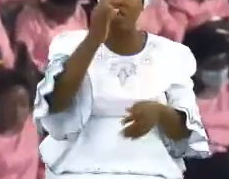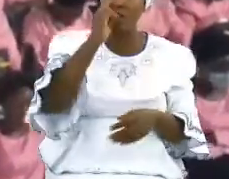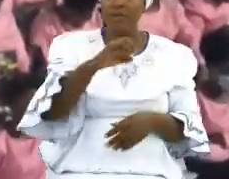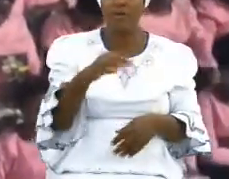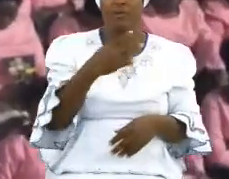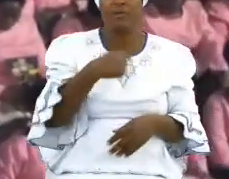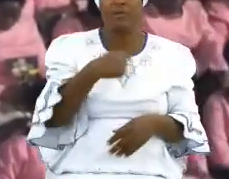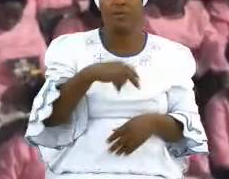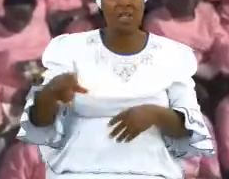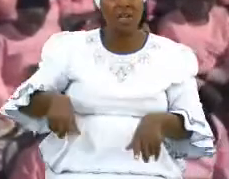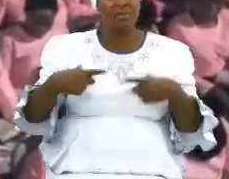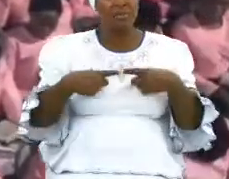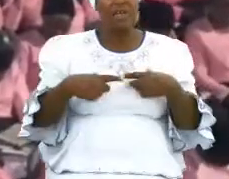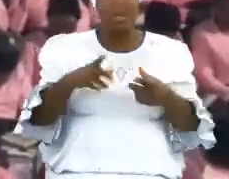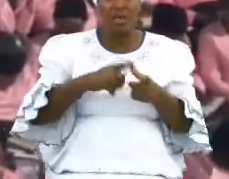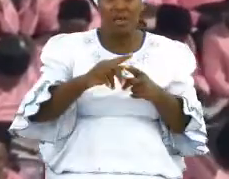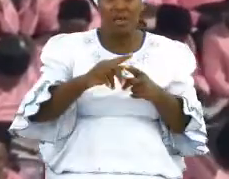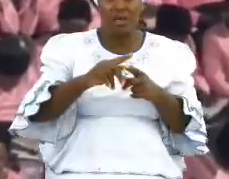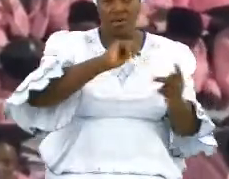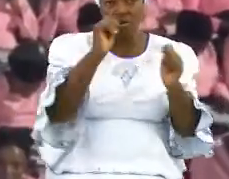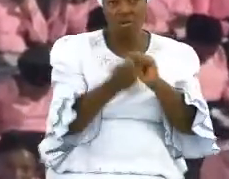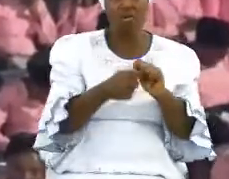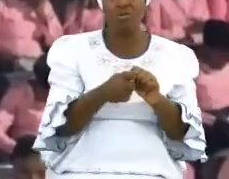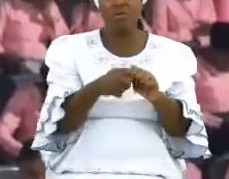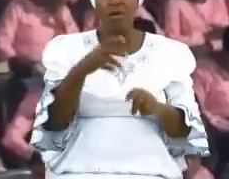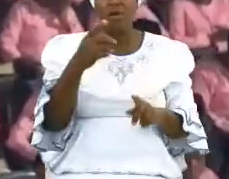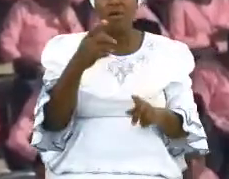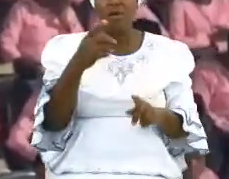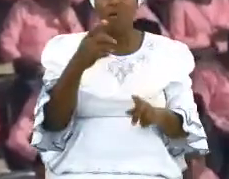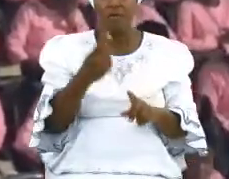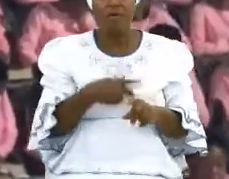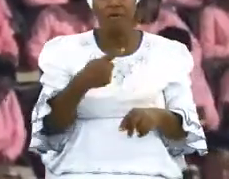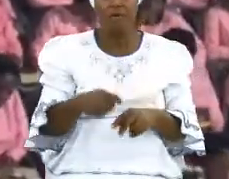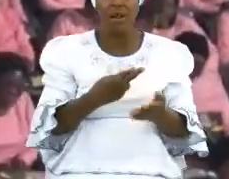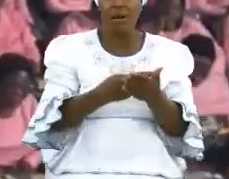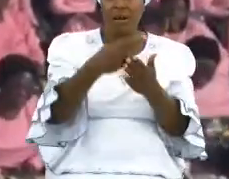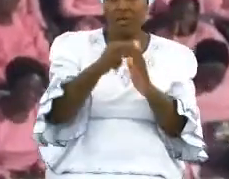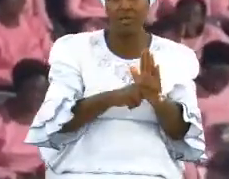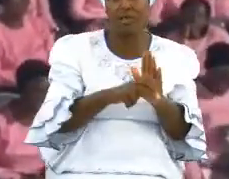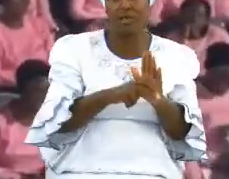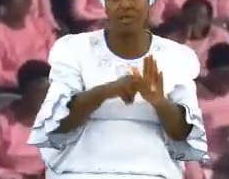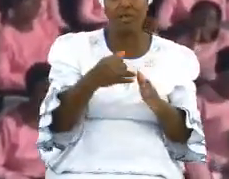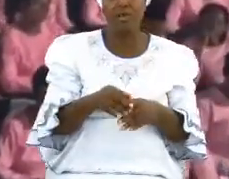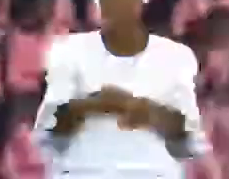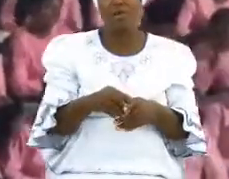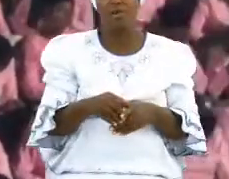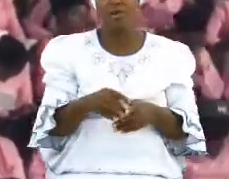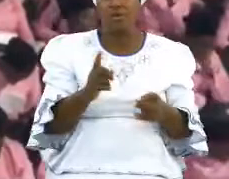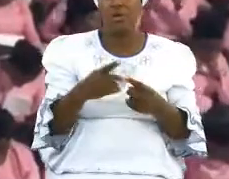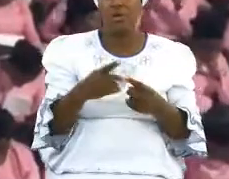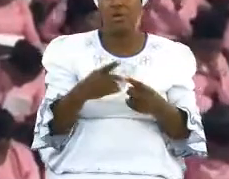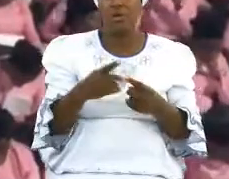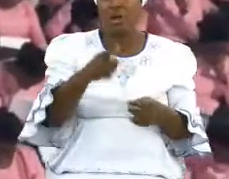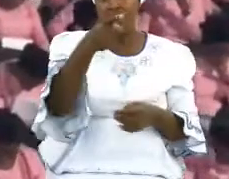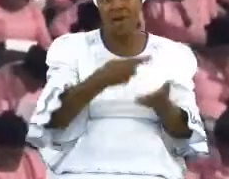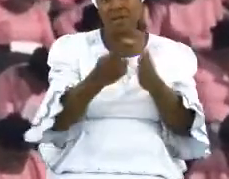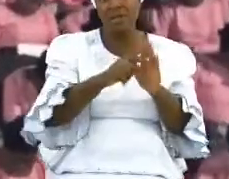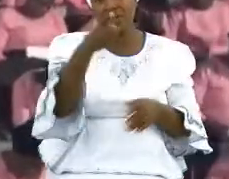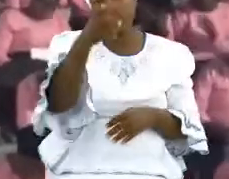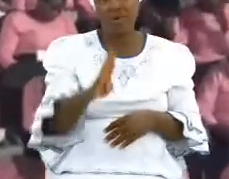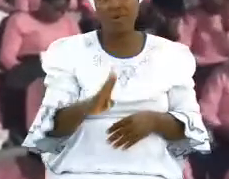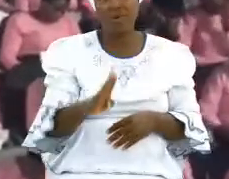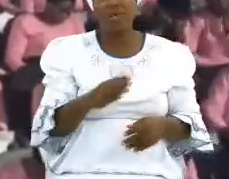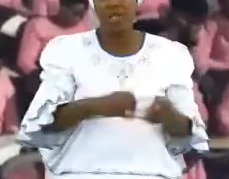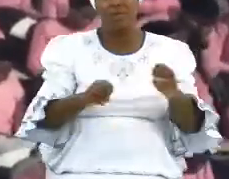to the righteousness of God even today. Look at verse 9. It says, who can tell